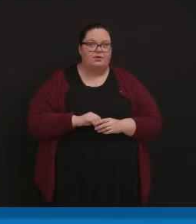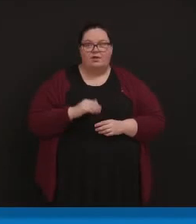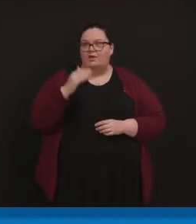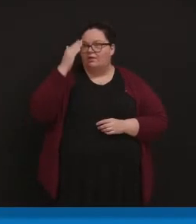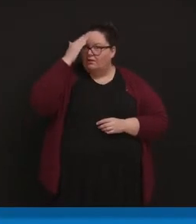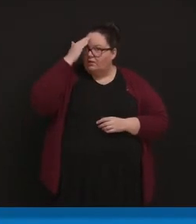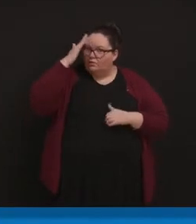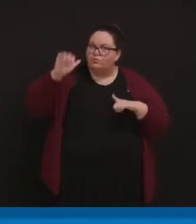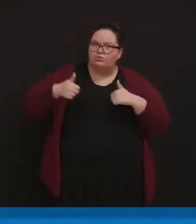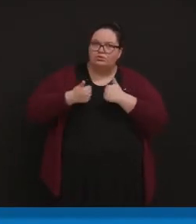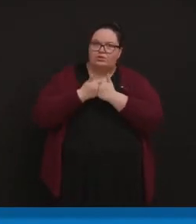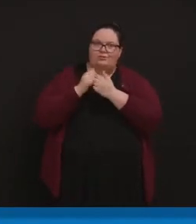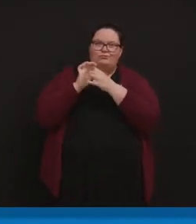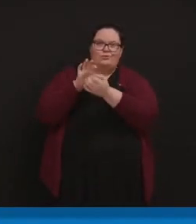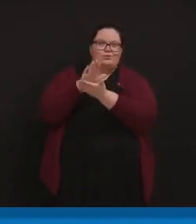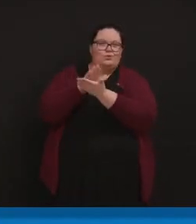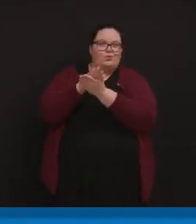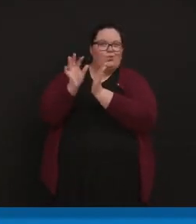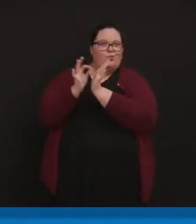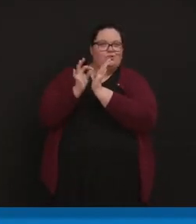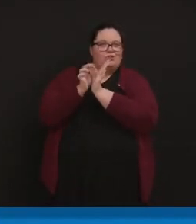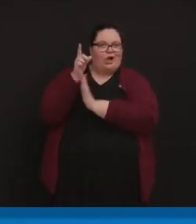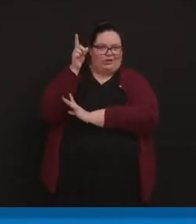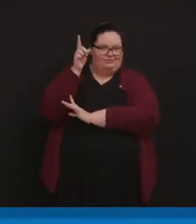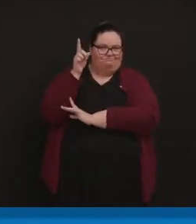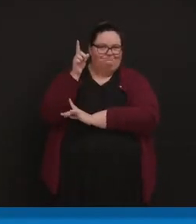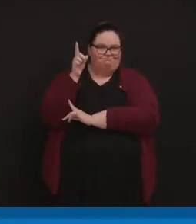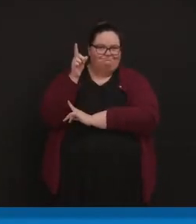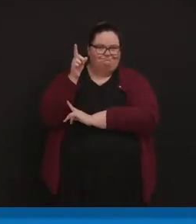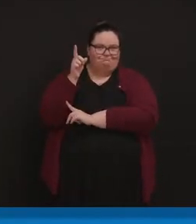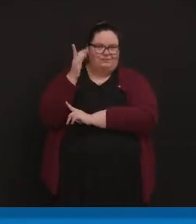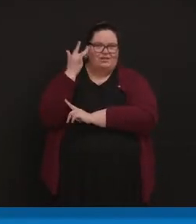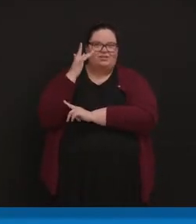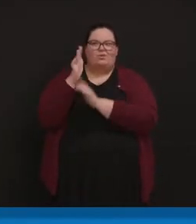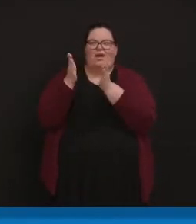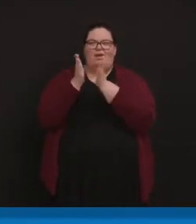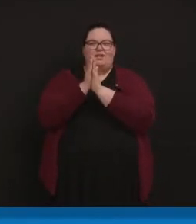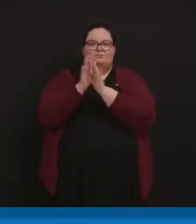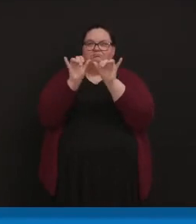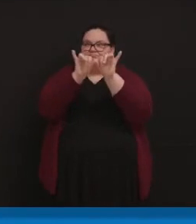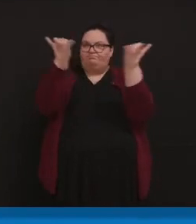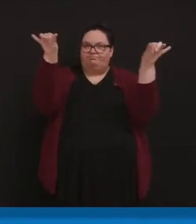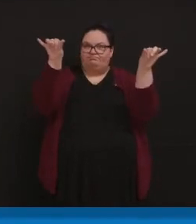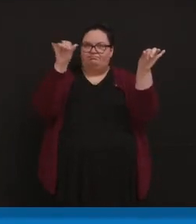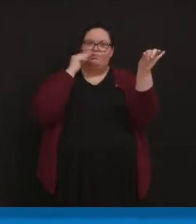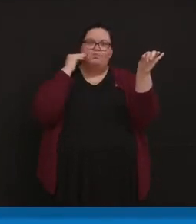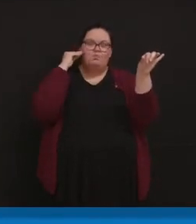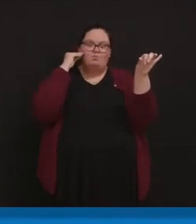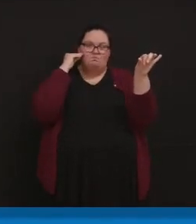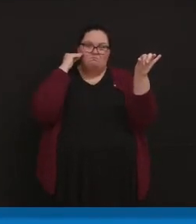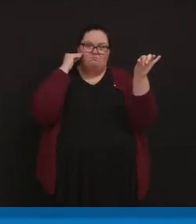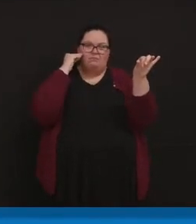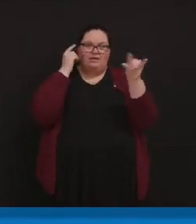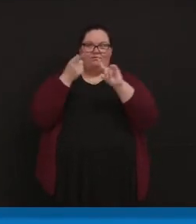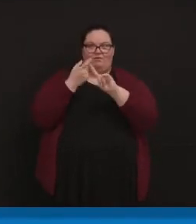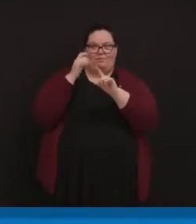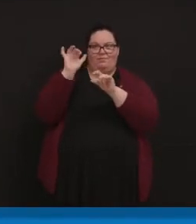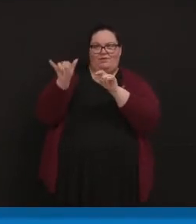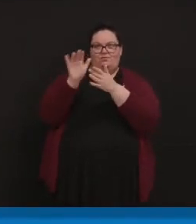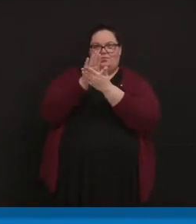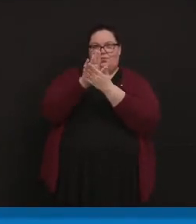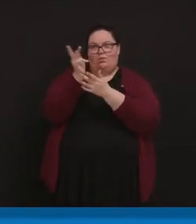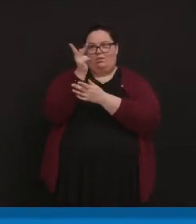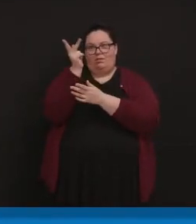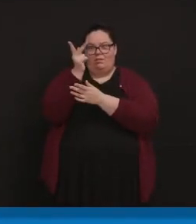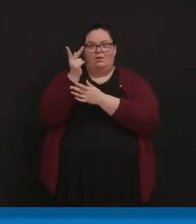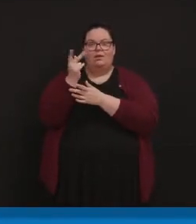going to have challenges with the schools in the Woodstock area over the weekend, so that's why they had asked everybody to self-isolate during that time so that they